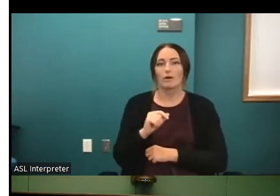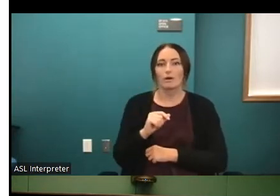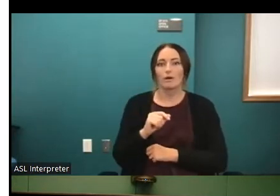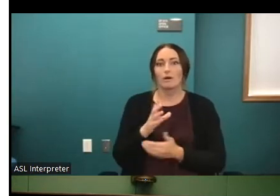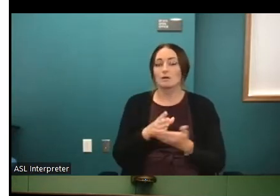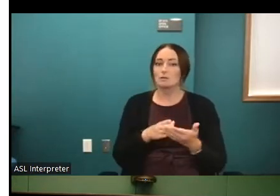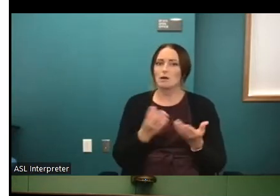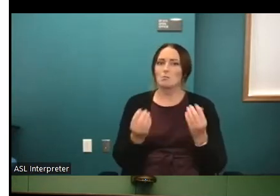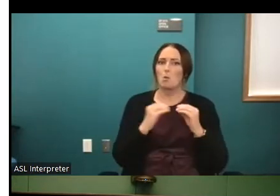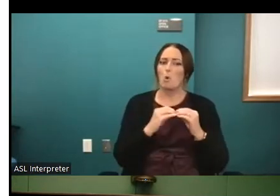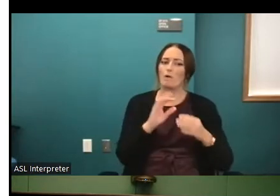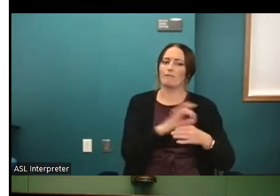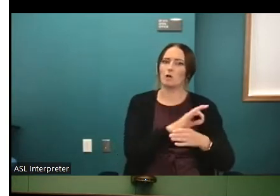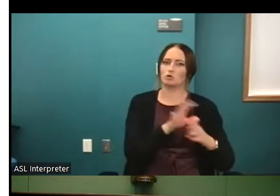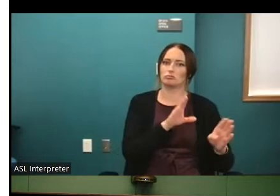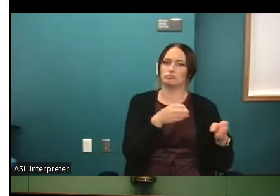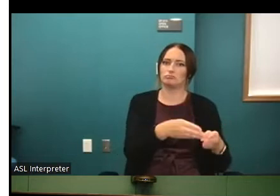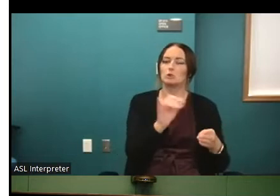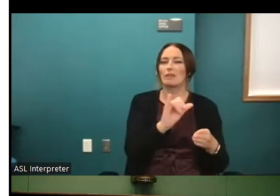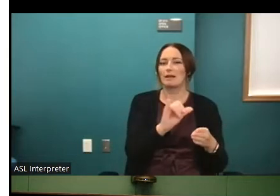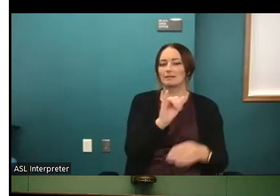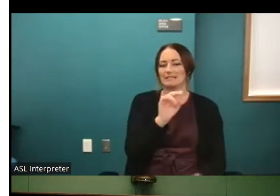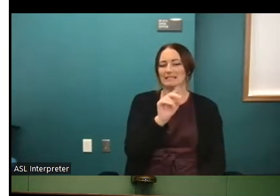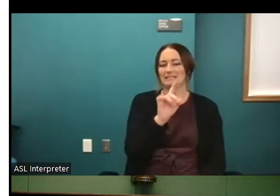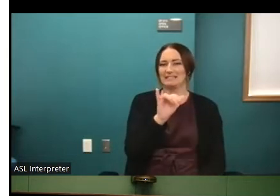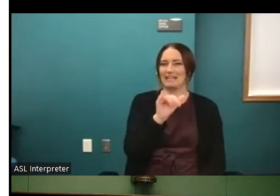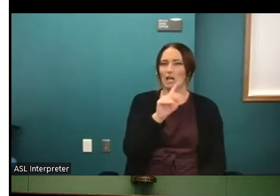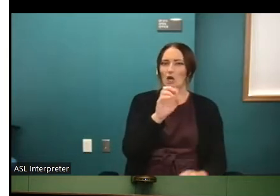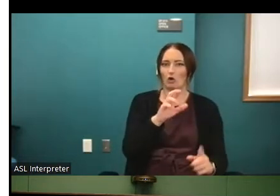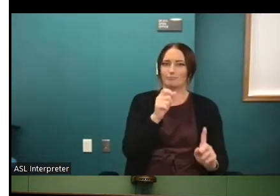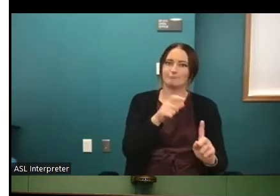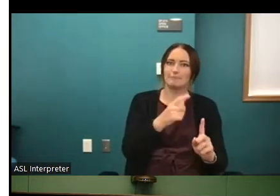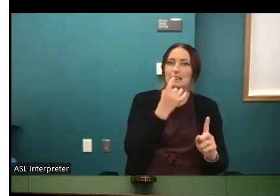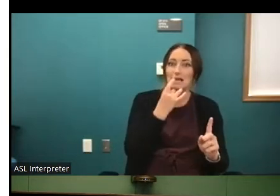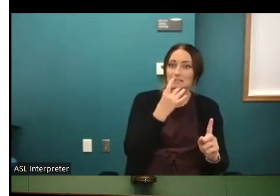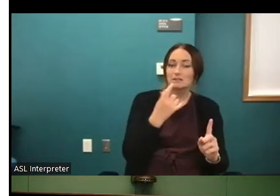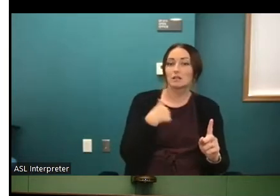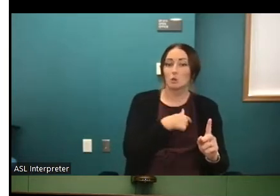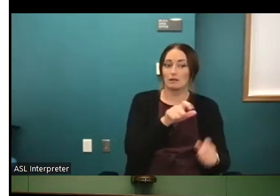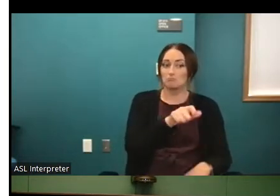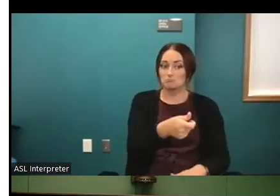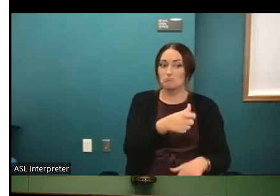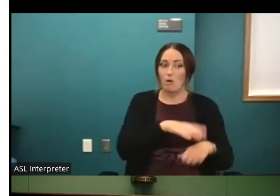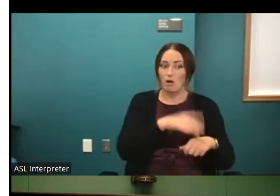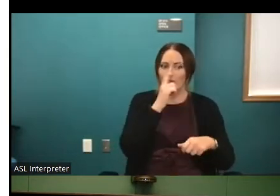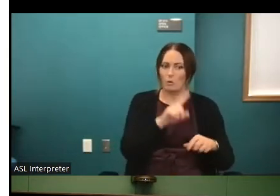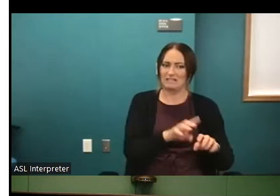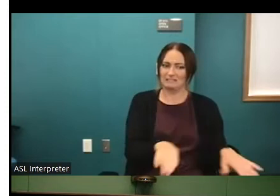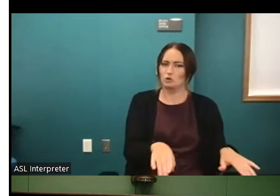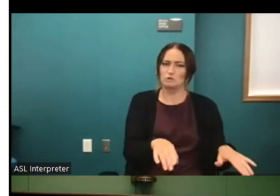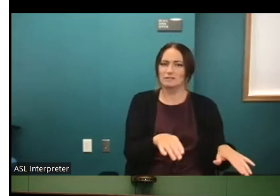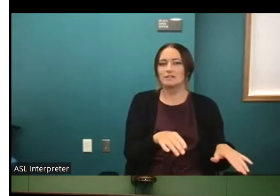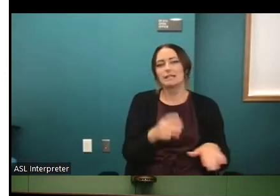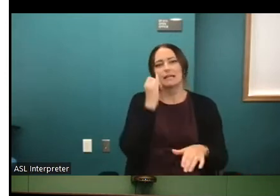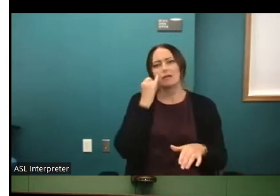Some of them are more functional, so like an indicator light. Sometimes we enable those, especially for little kids. We tend to disable them as